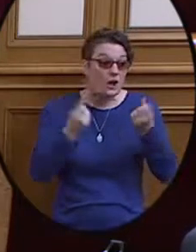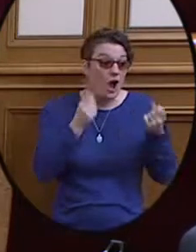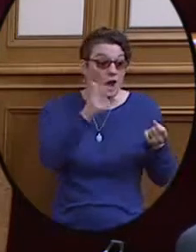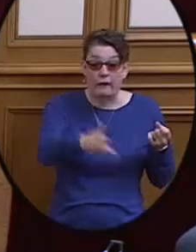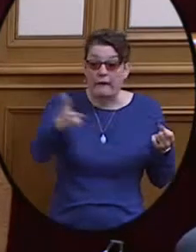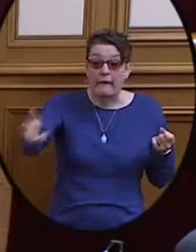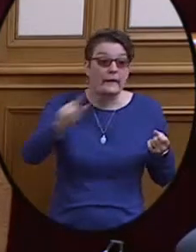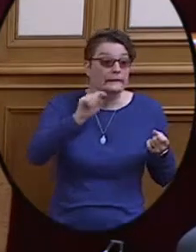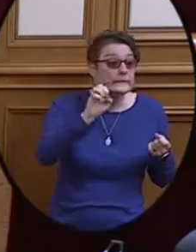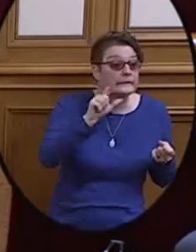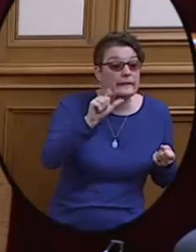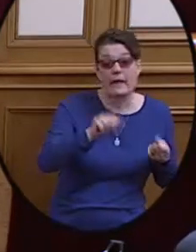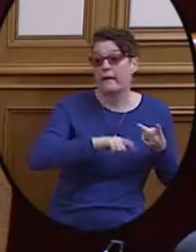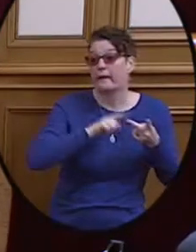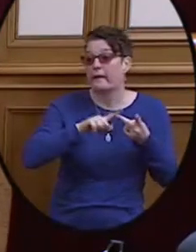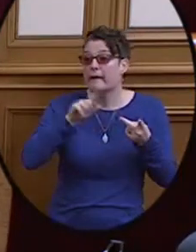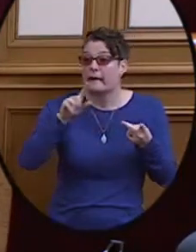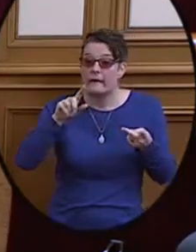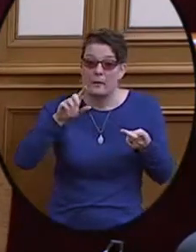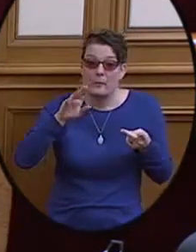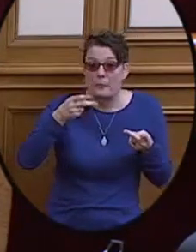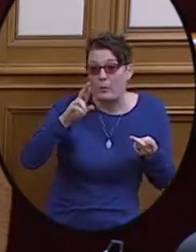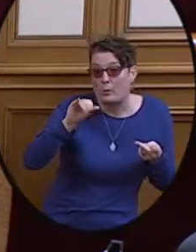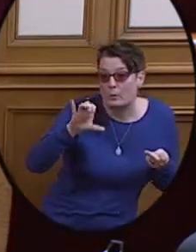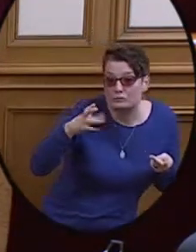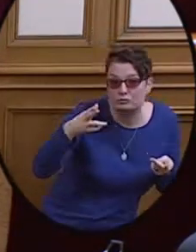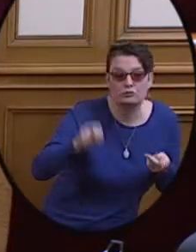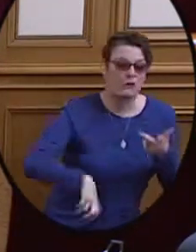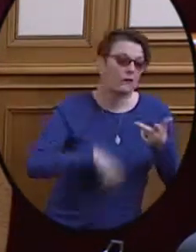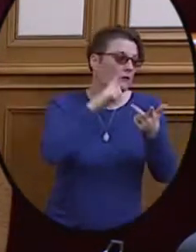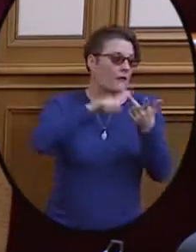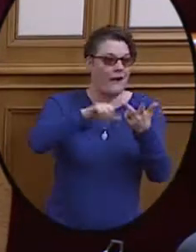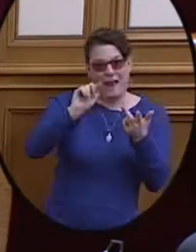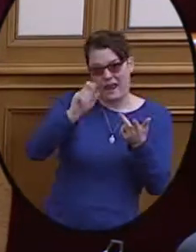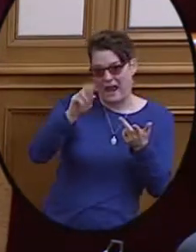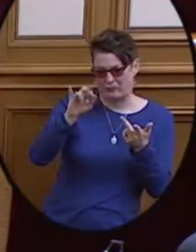Rover, now all of a sudden we're getting a traffic light. And so I would like